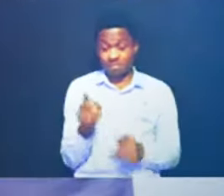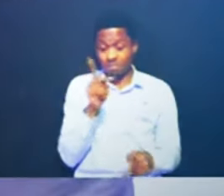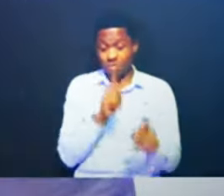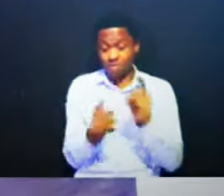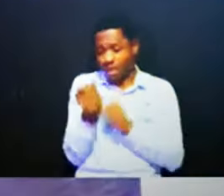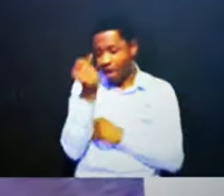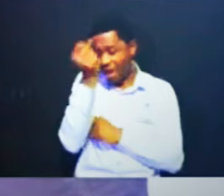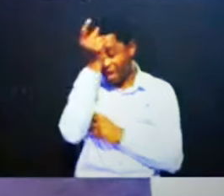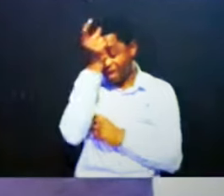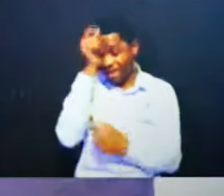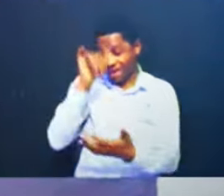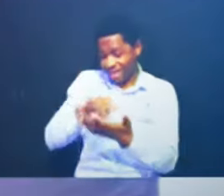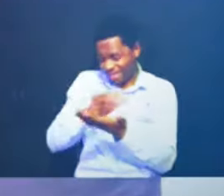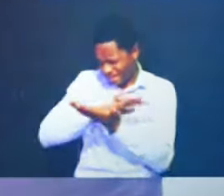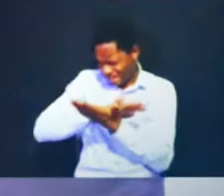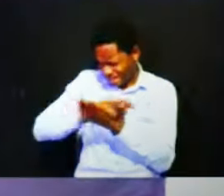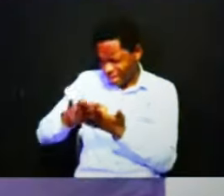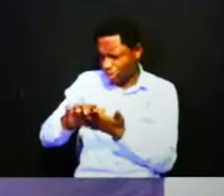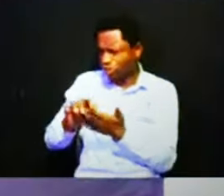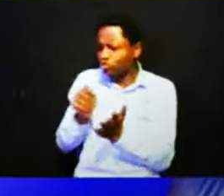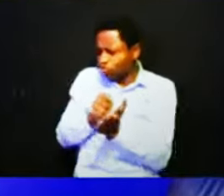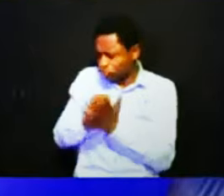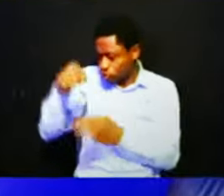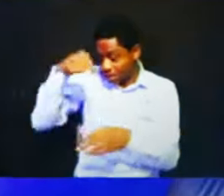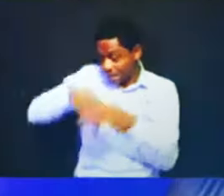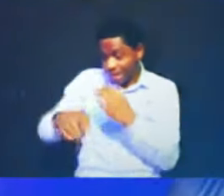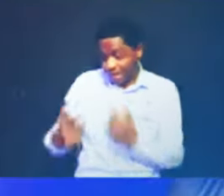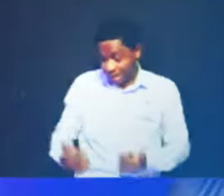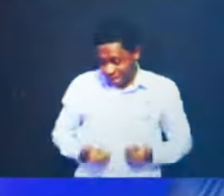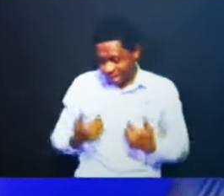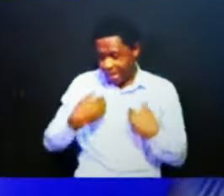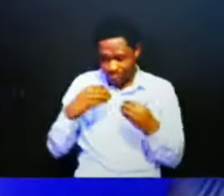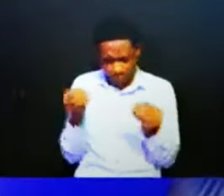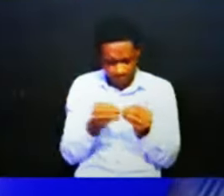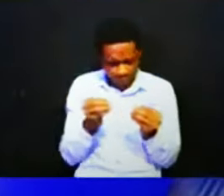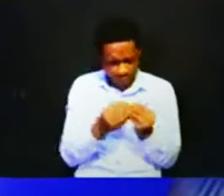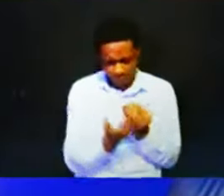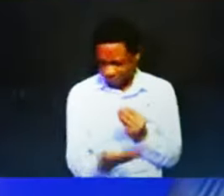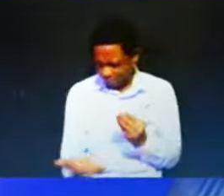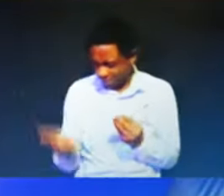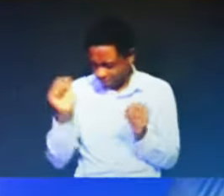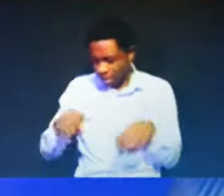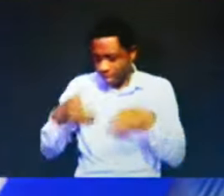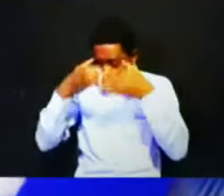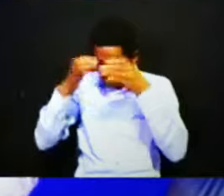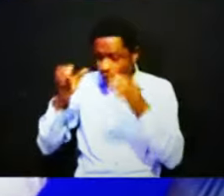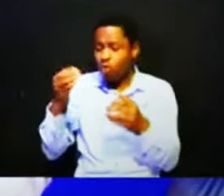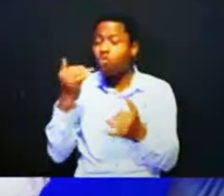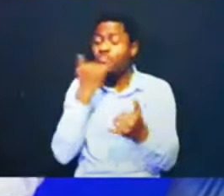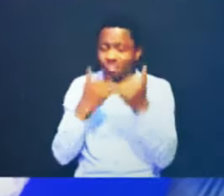cause offense are bound to happen is a good insulator against